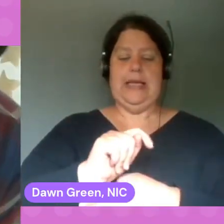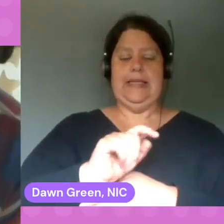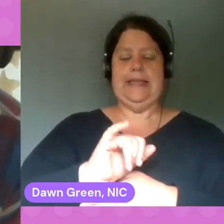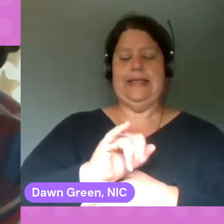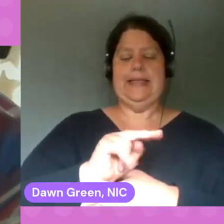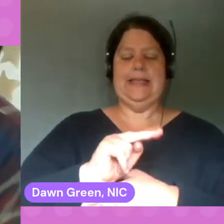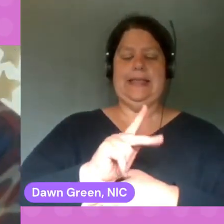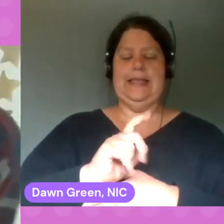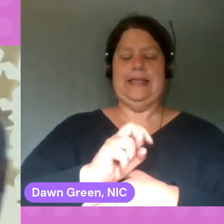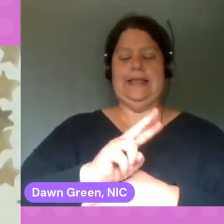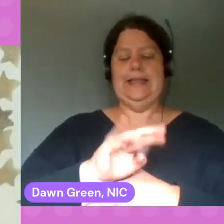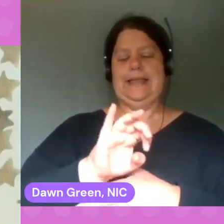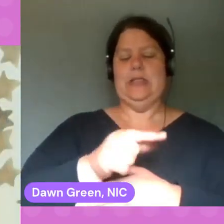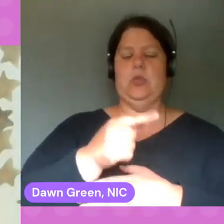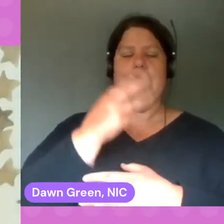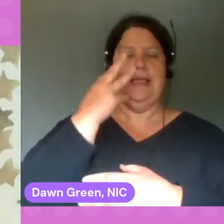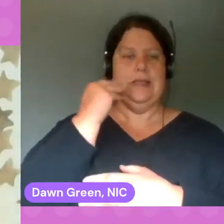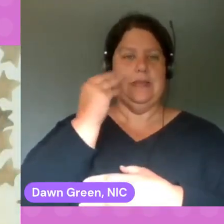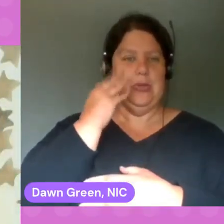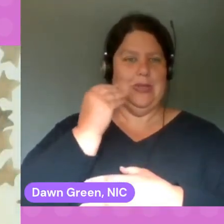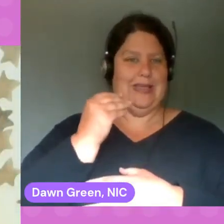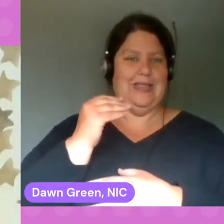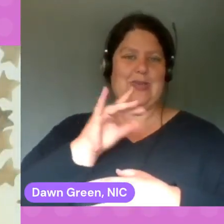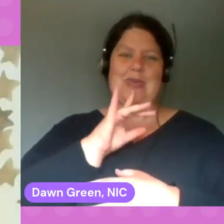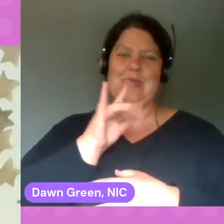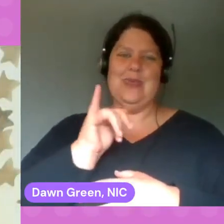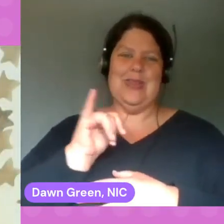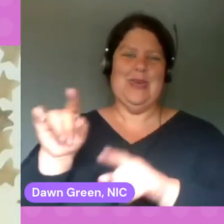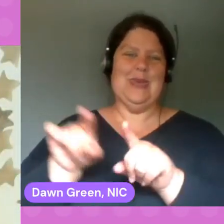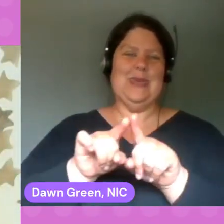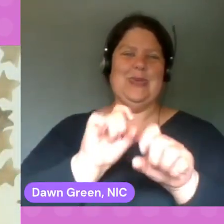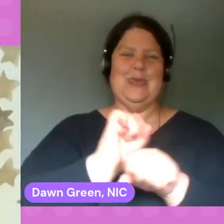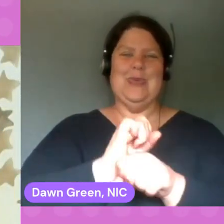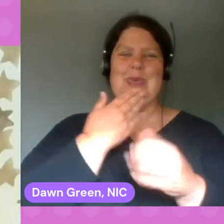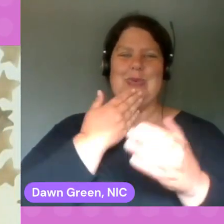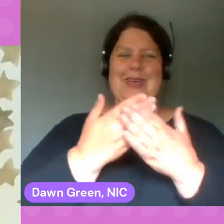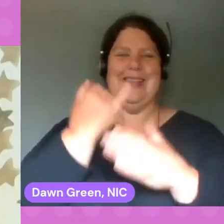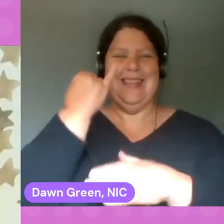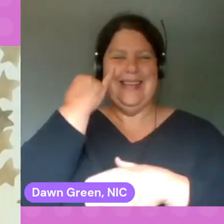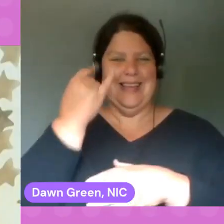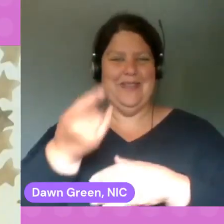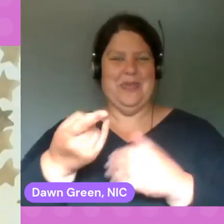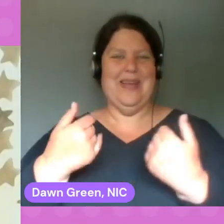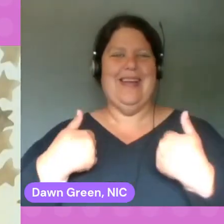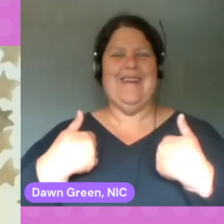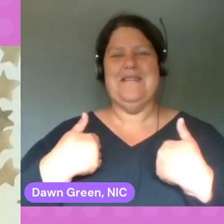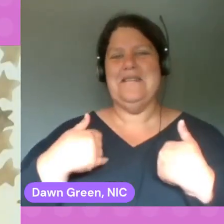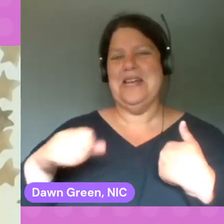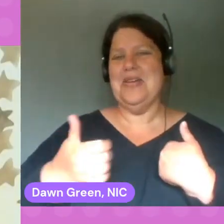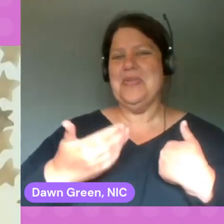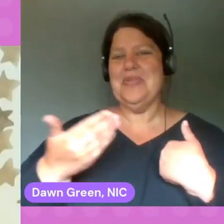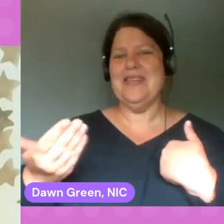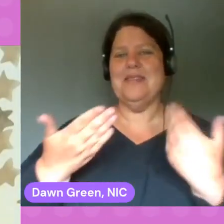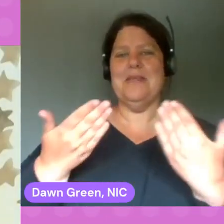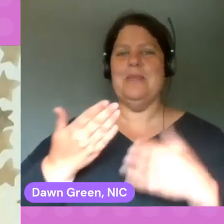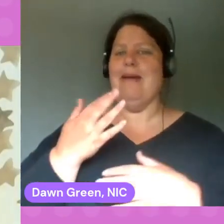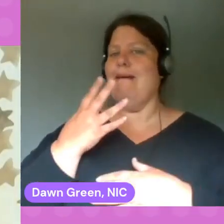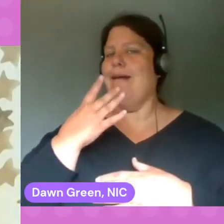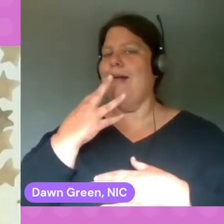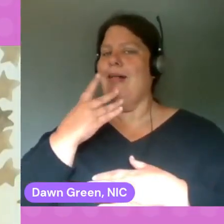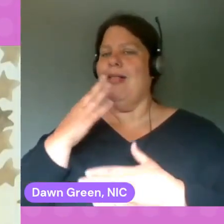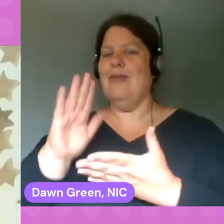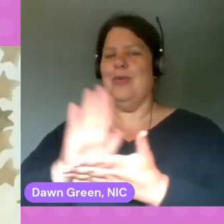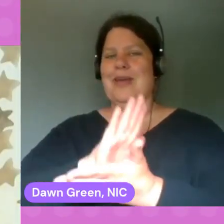experience. So it's really also works well if you have other things like colorful